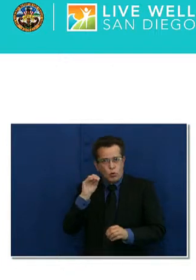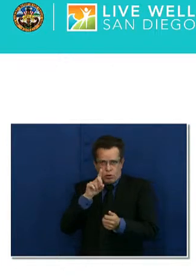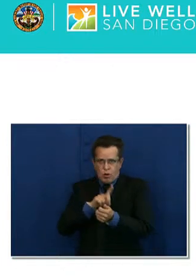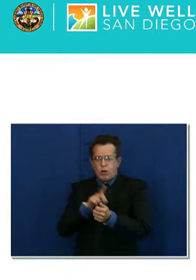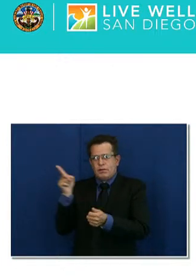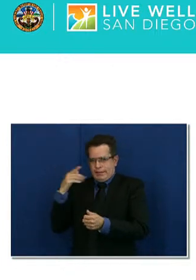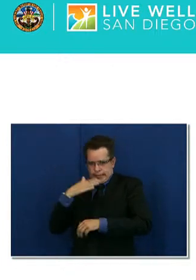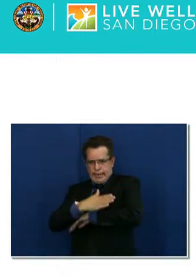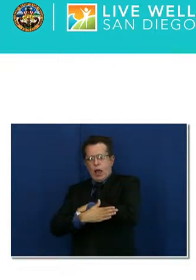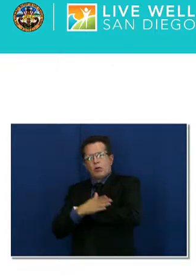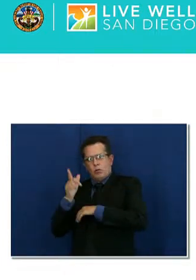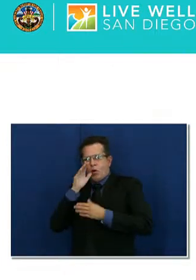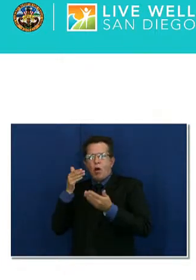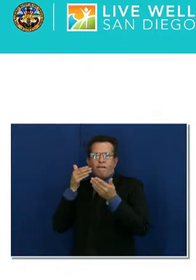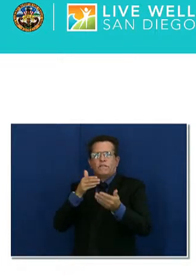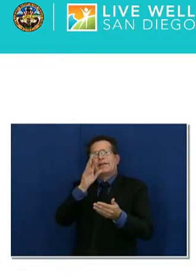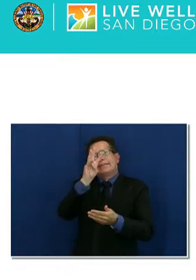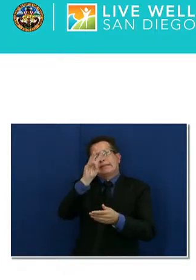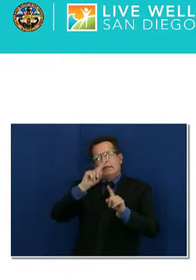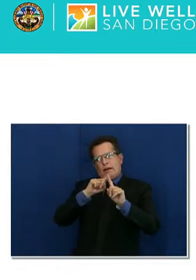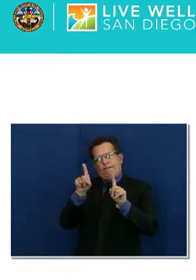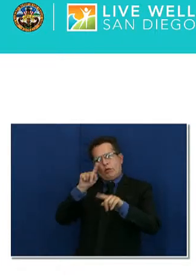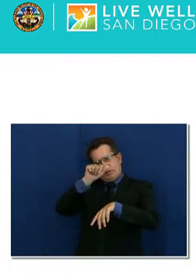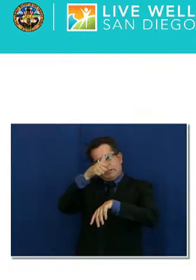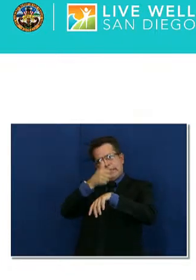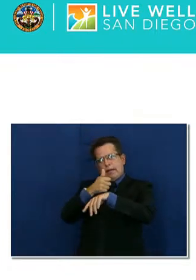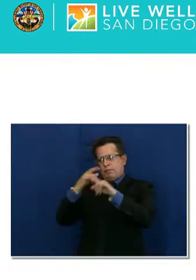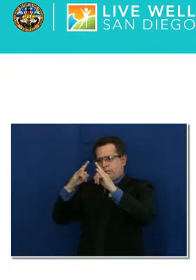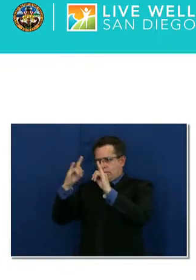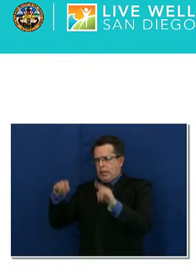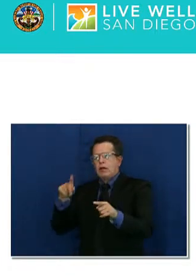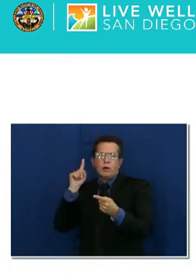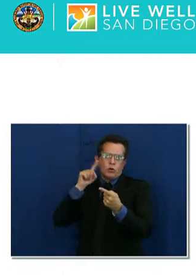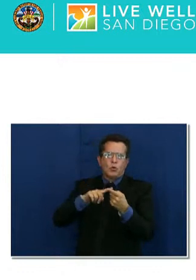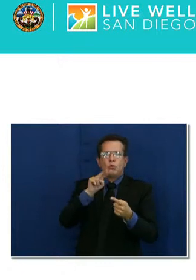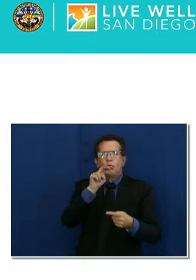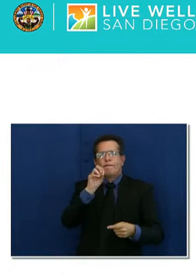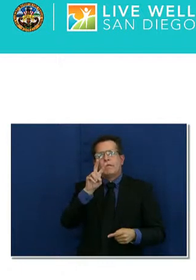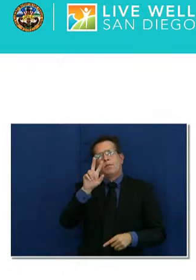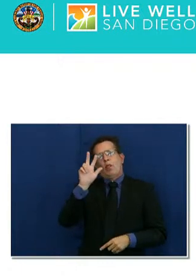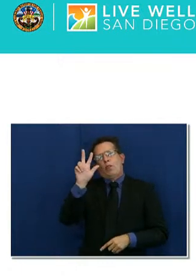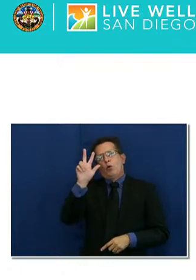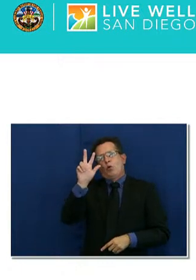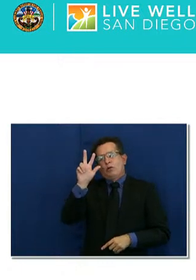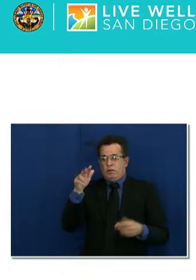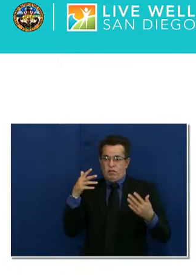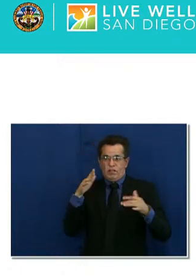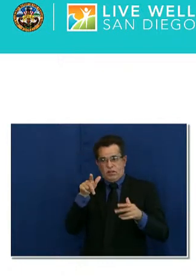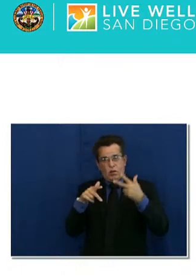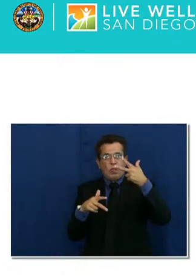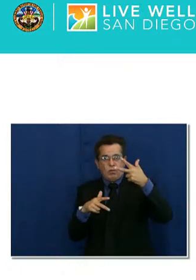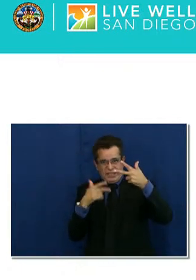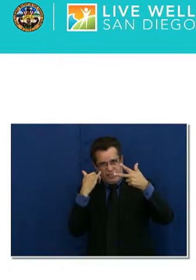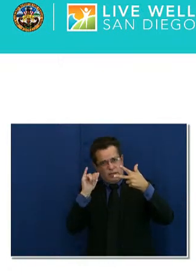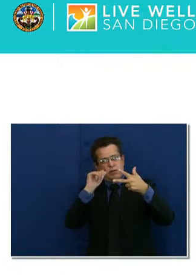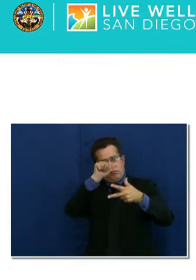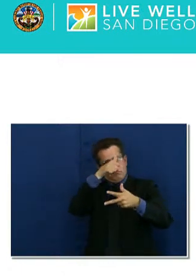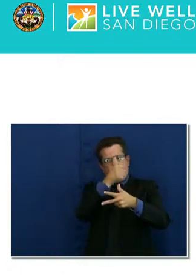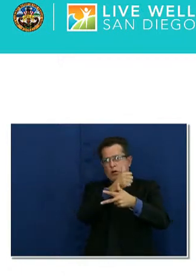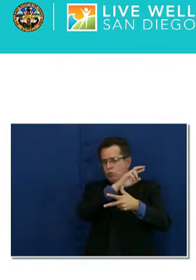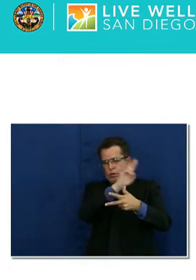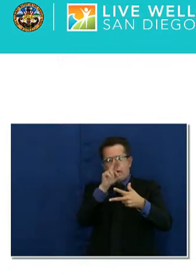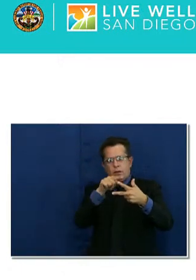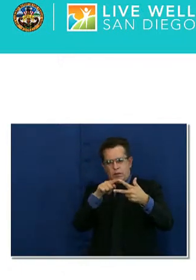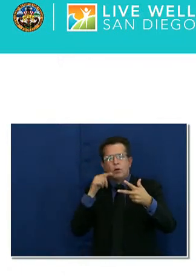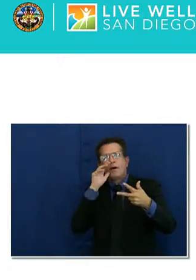is offering 6 vaccination sites until November 3rd. 3 of them have already occurred, and the remaining 3 are